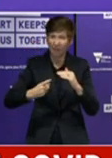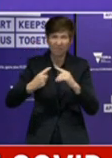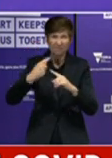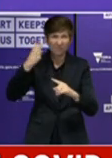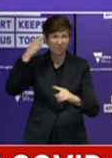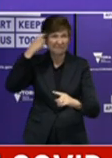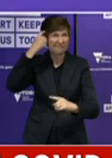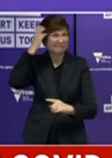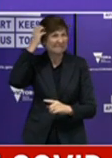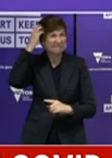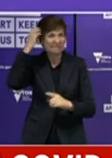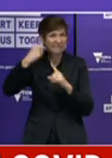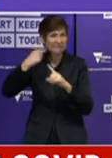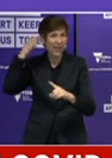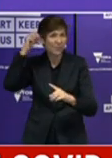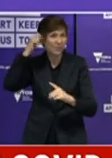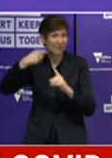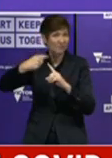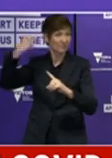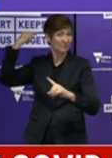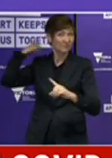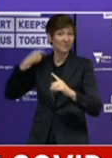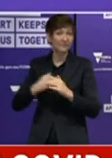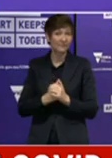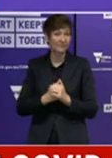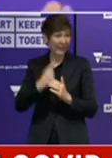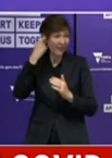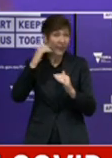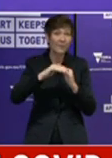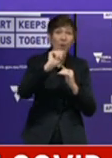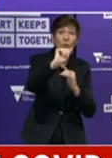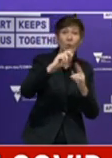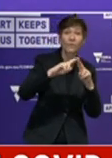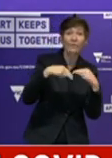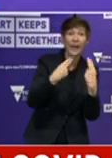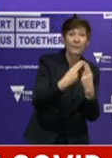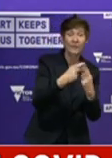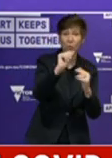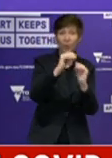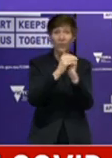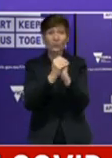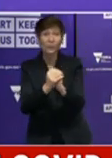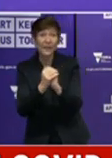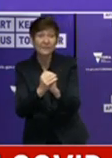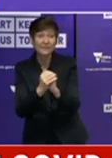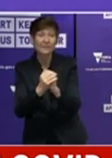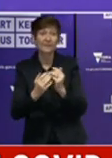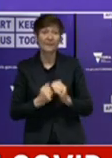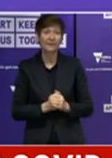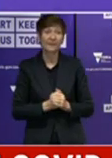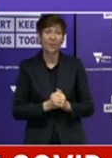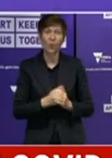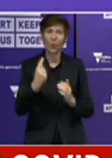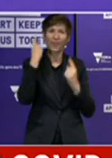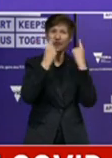very targeted, local, personal way, your family, your community, your friends, or whether it be in statewide